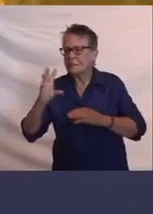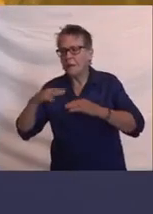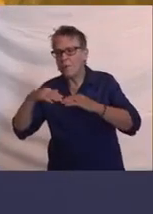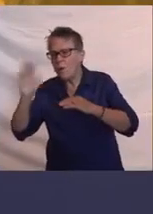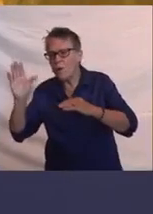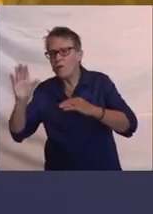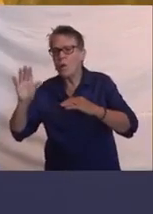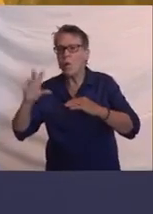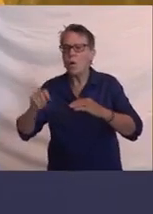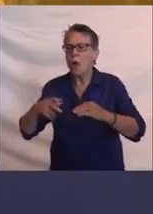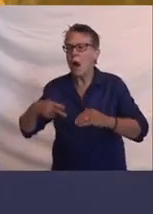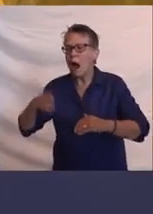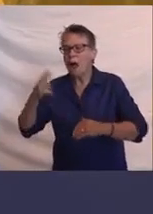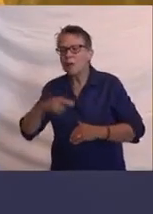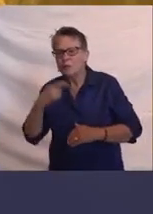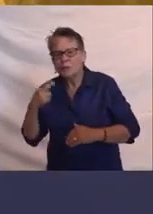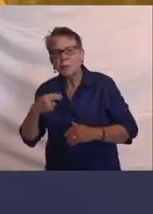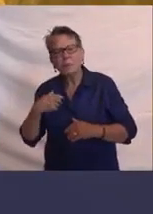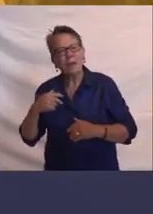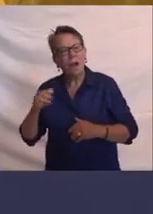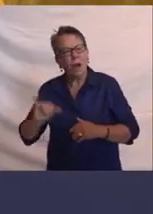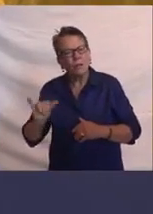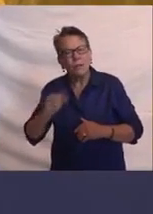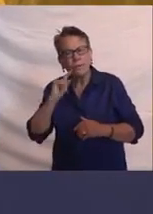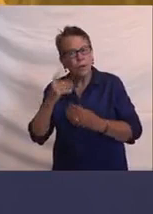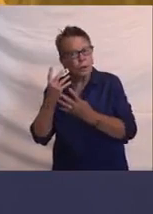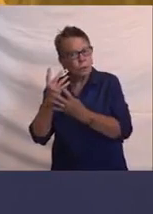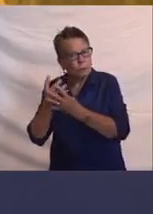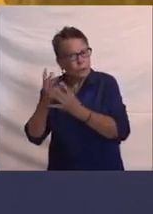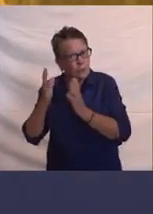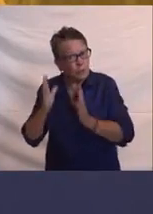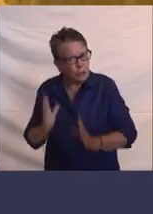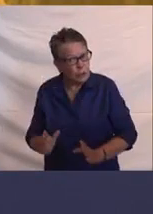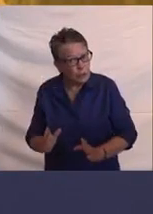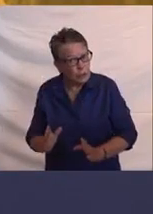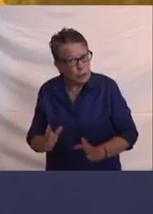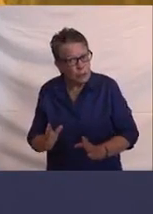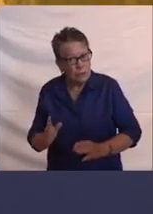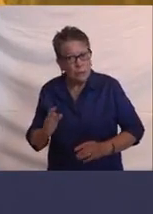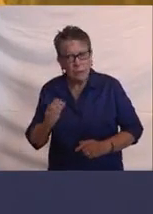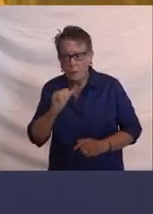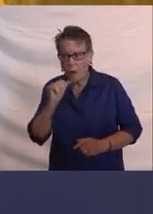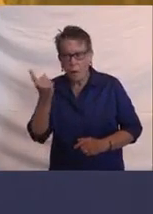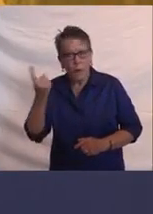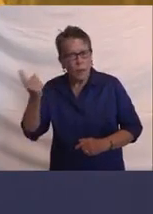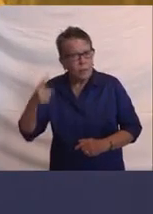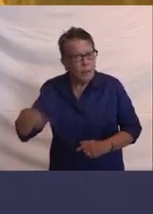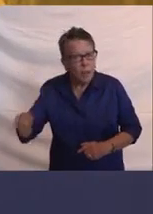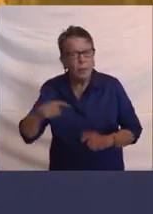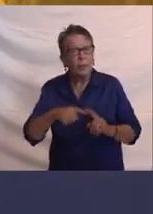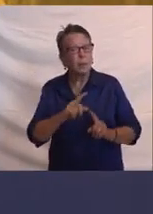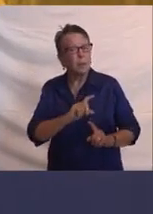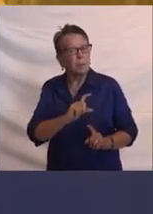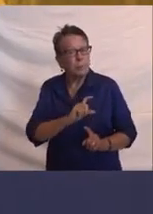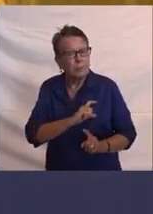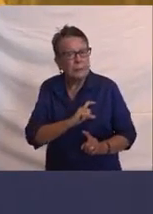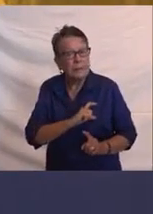officers, police officers, counselors, medical personnel, and sadly, some of them have died, and we'll memorialize